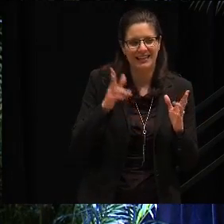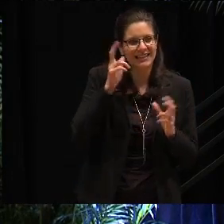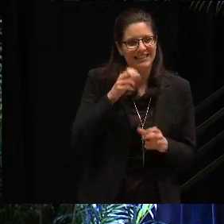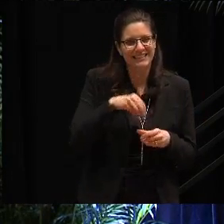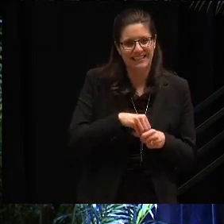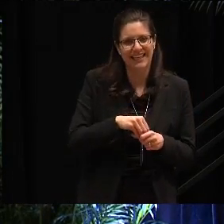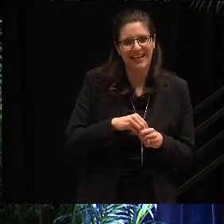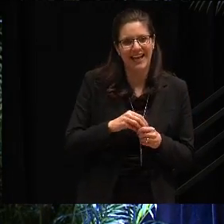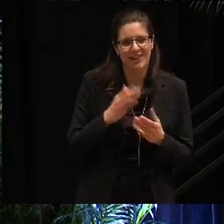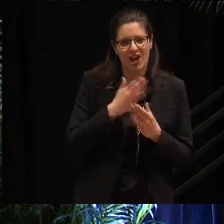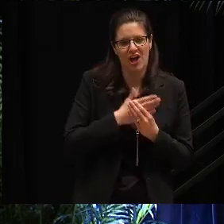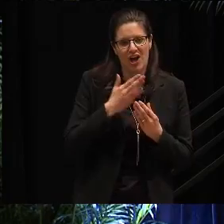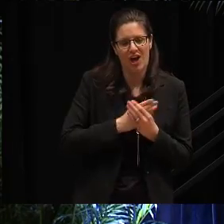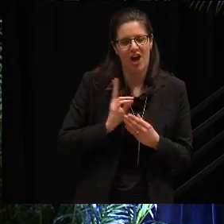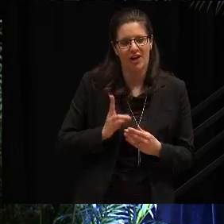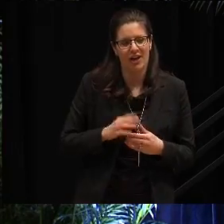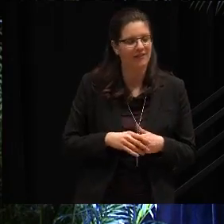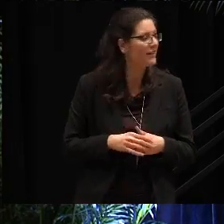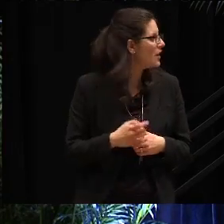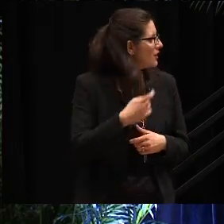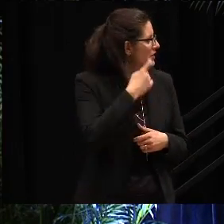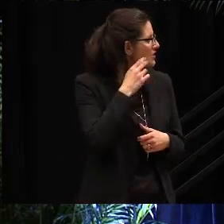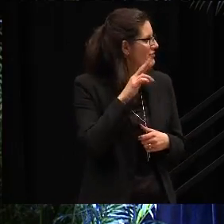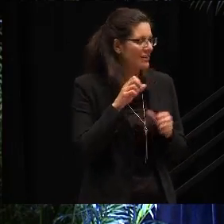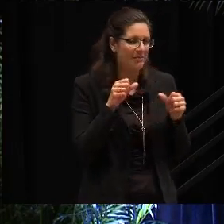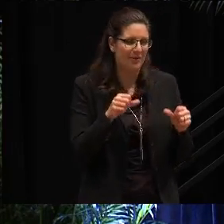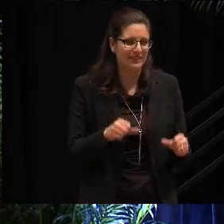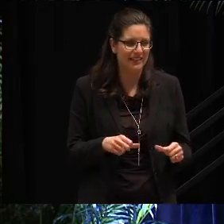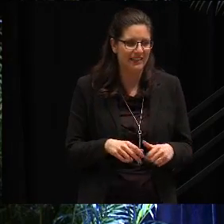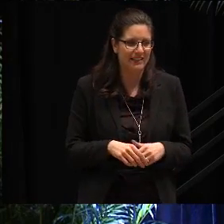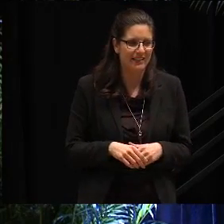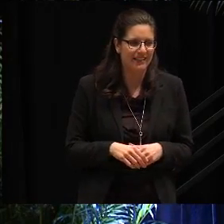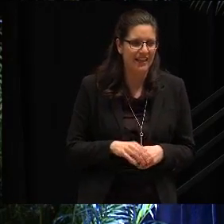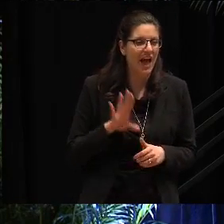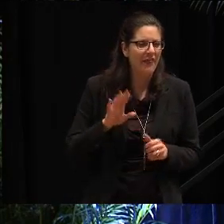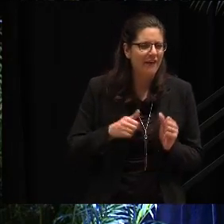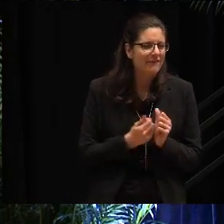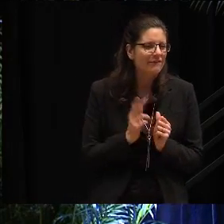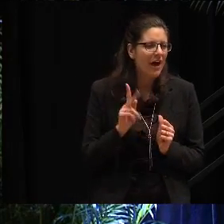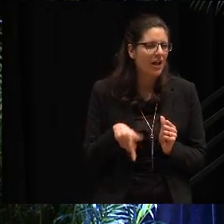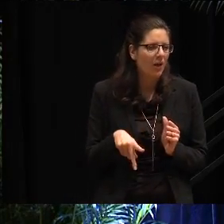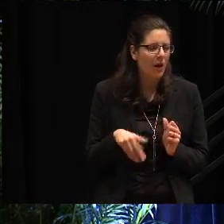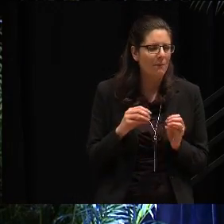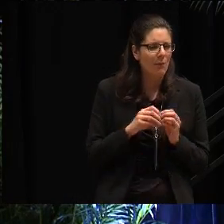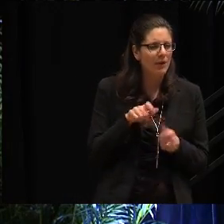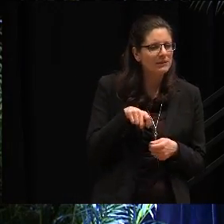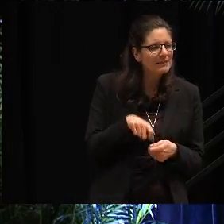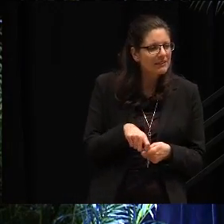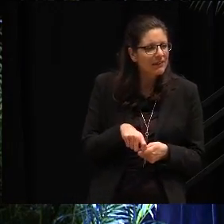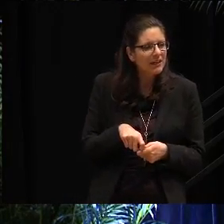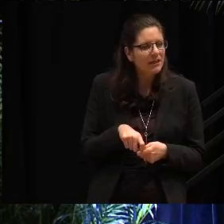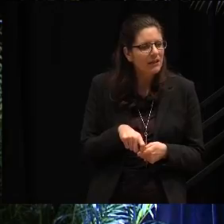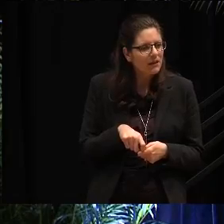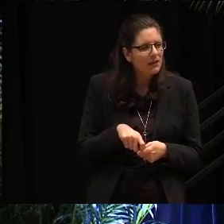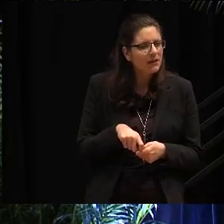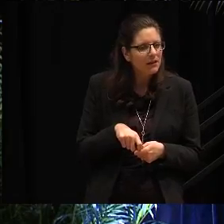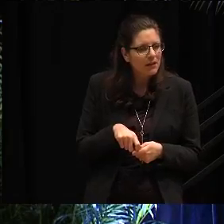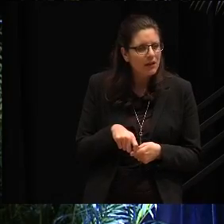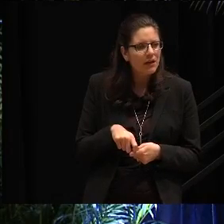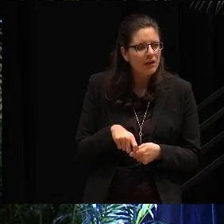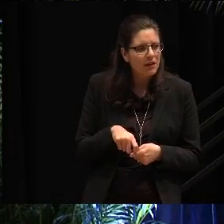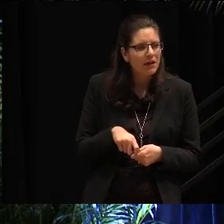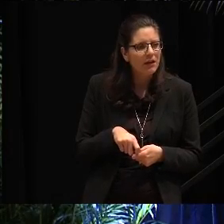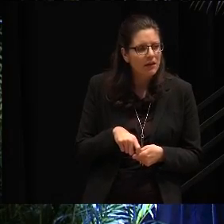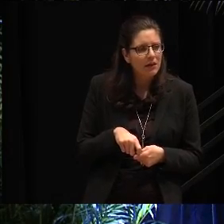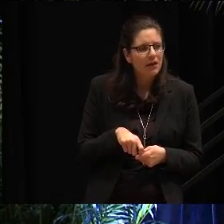it was terrific. Thank you. You just reposted it. That was good. Yeah. Just out of curiosity, just a quick follow-up, actually, just to be more specific. Just especially since we're going to